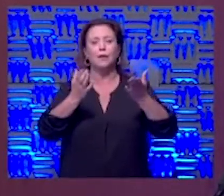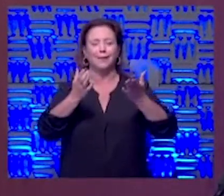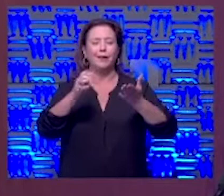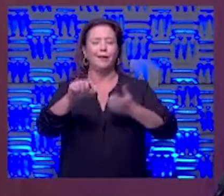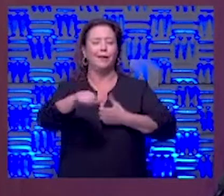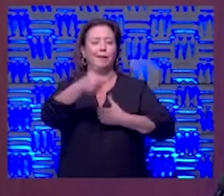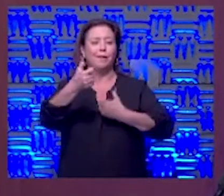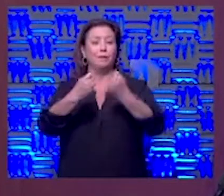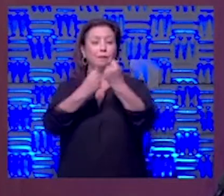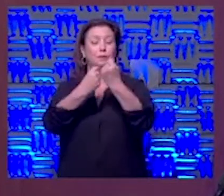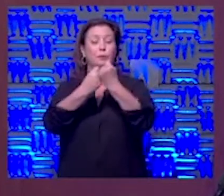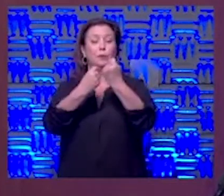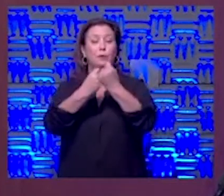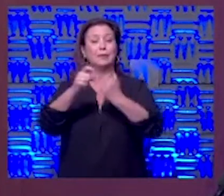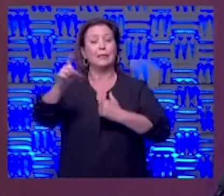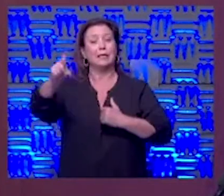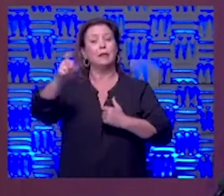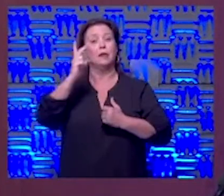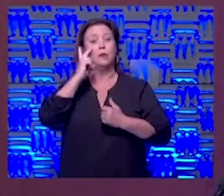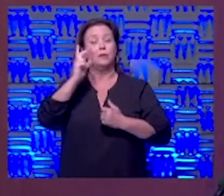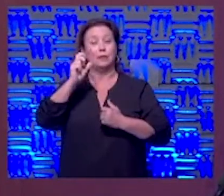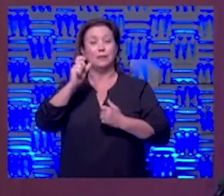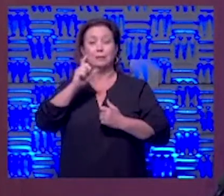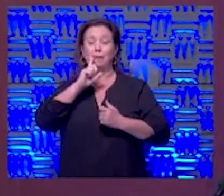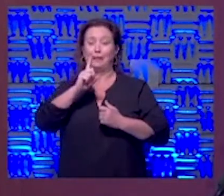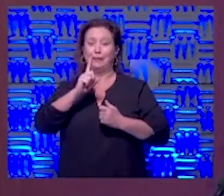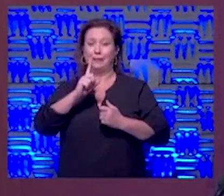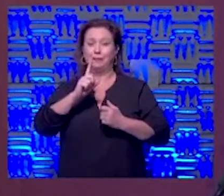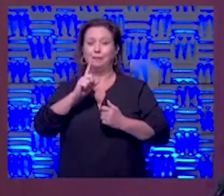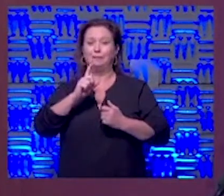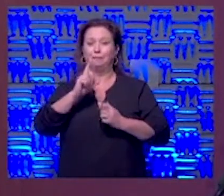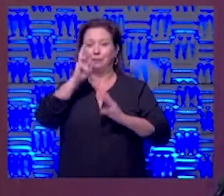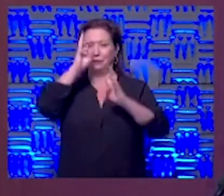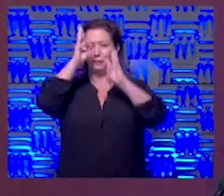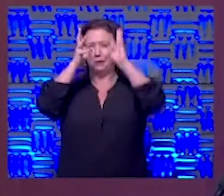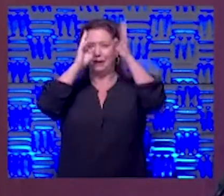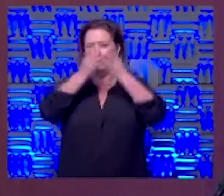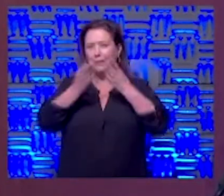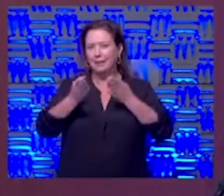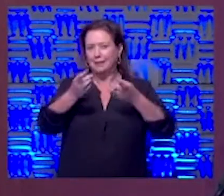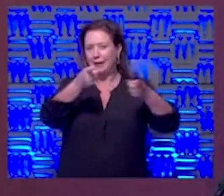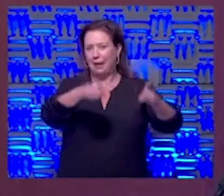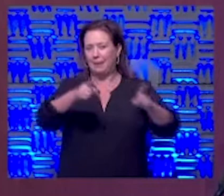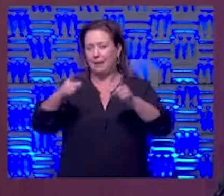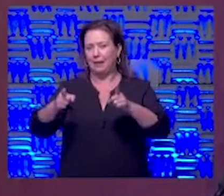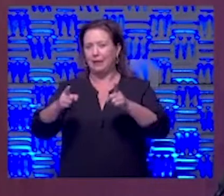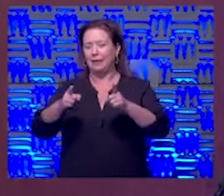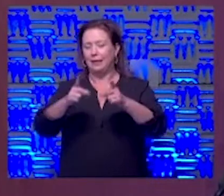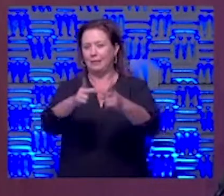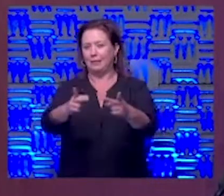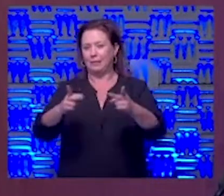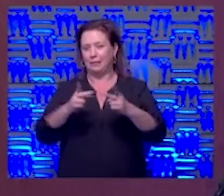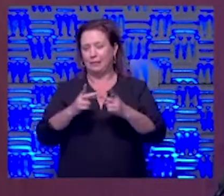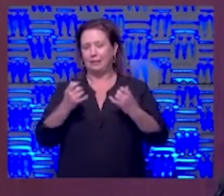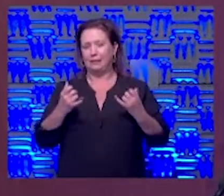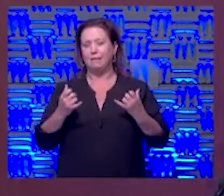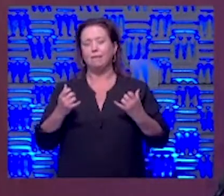other supports. We've seen some really creative things happen in the facilities once they're admitted to allow